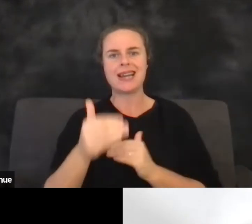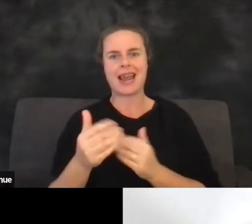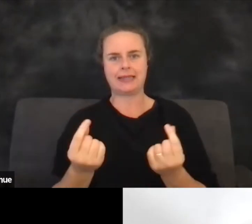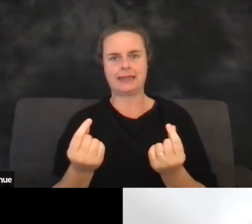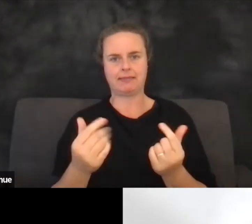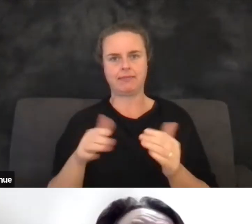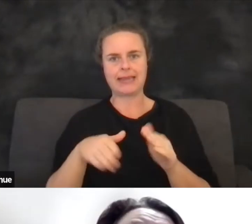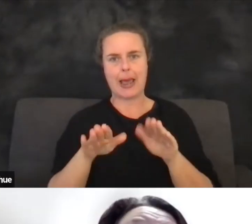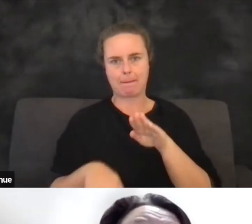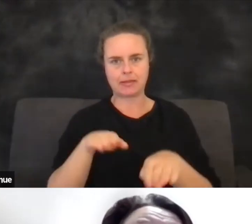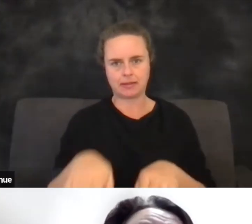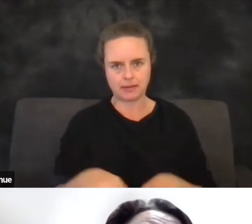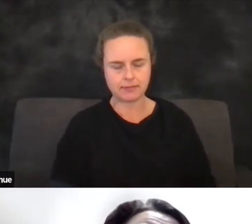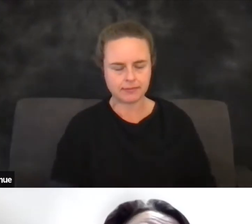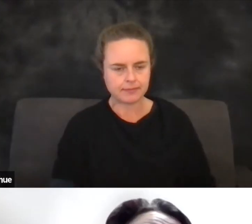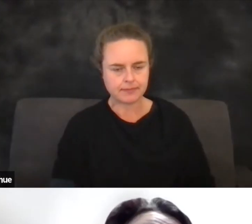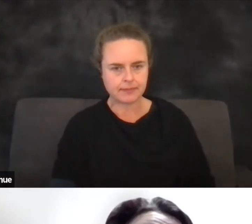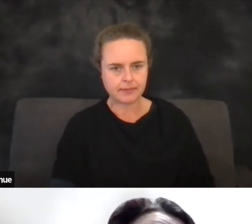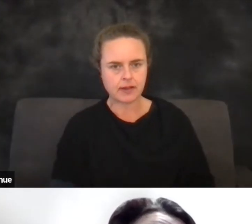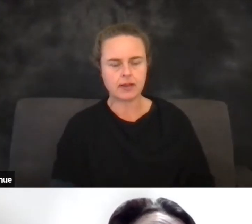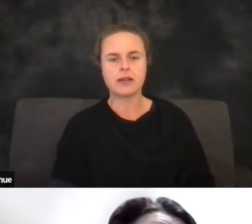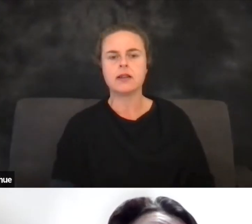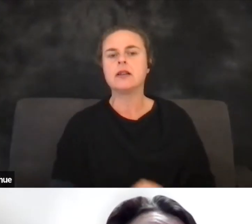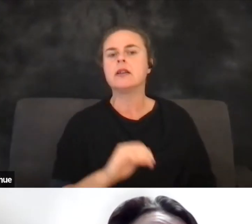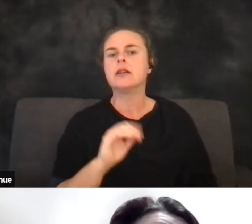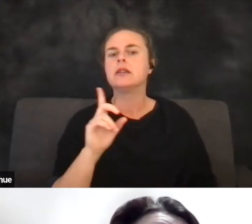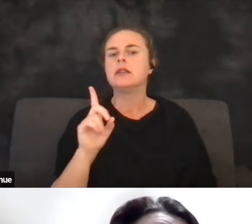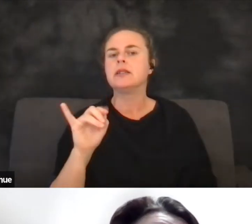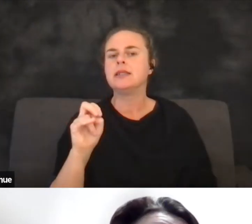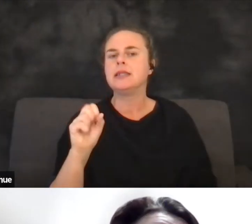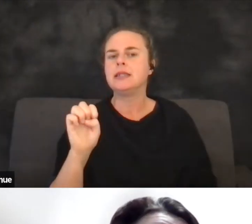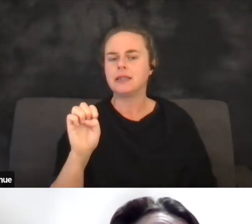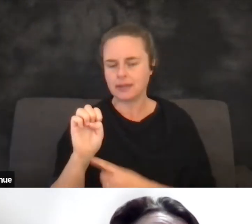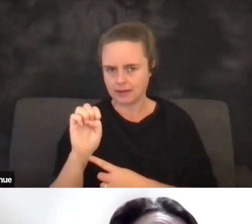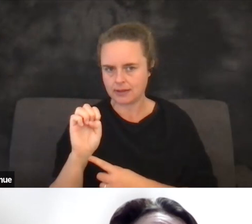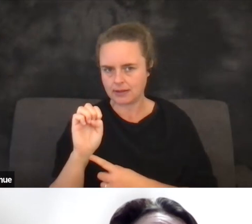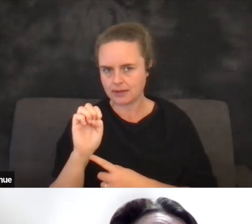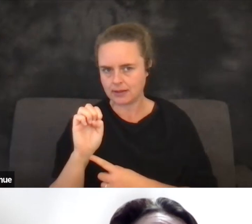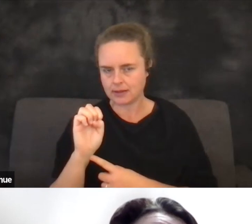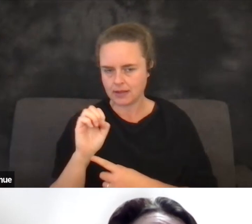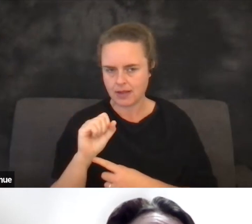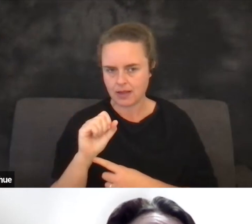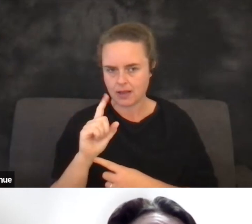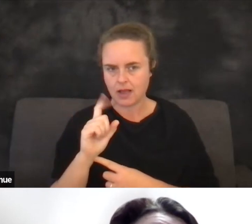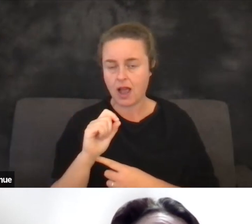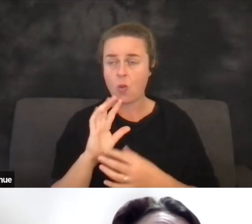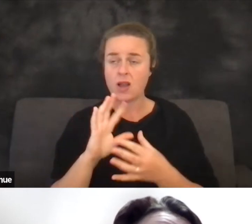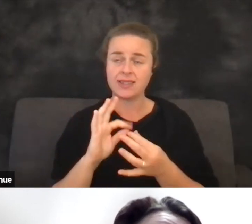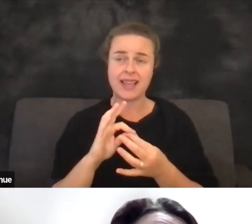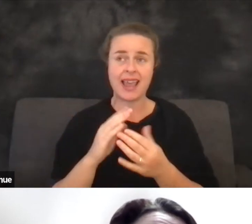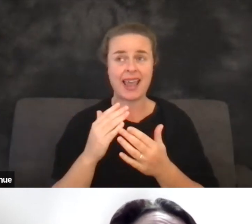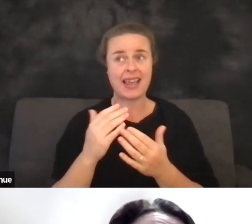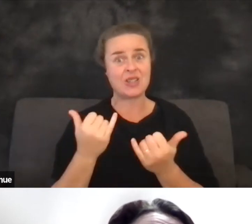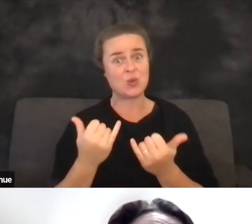Yeah, I mean, I think from an overall closing comment, I just want to say, this session was